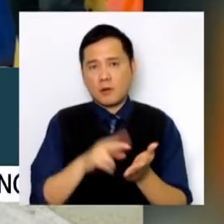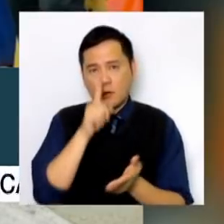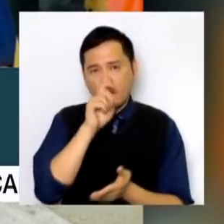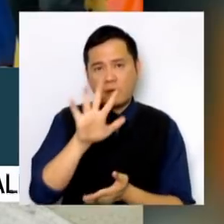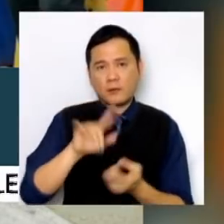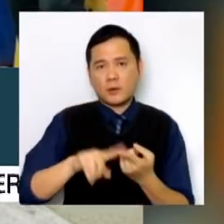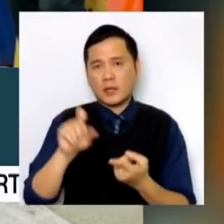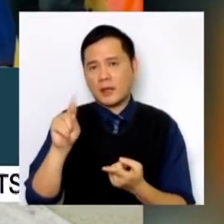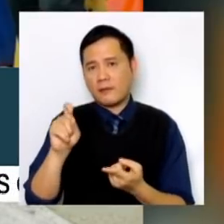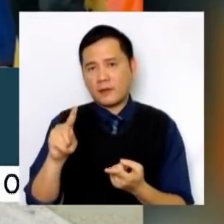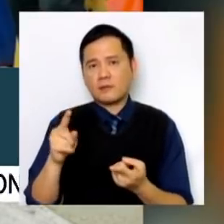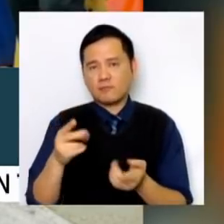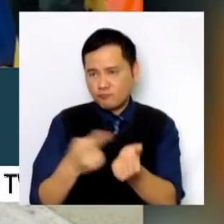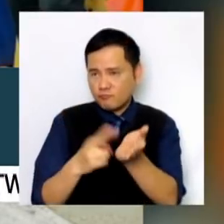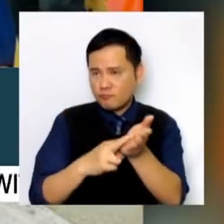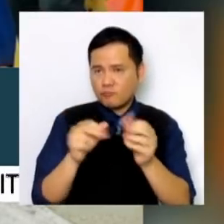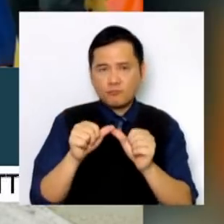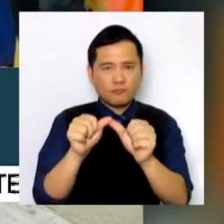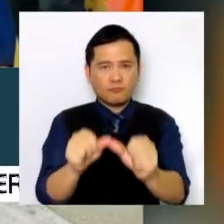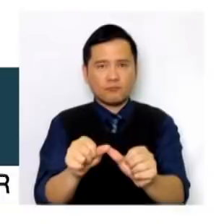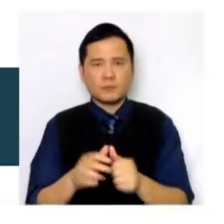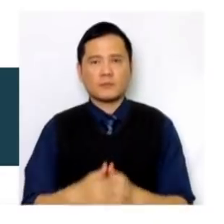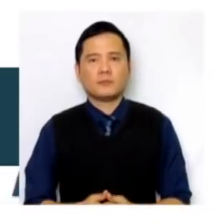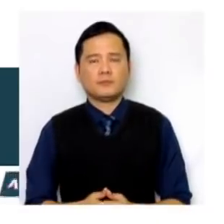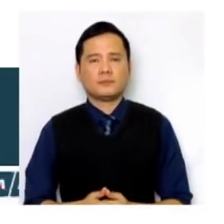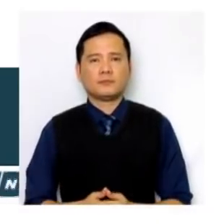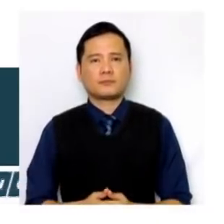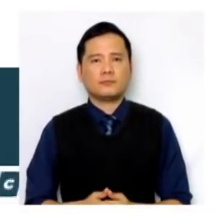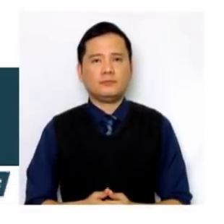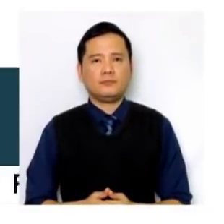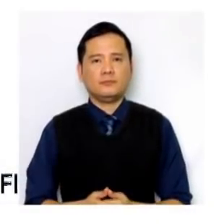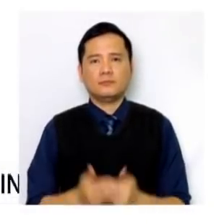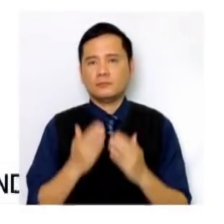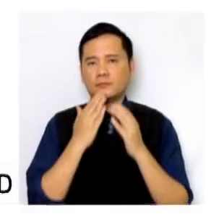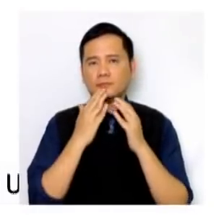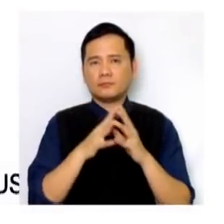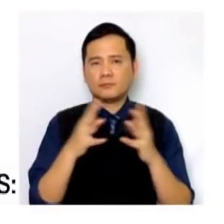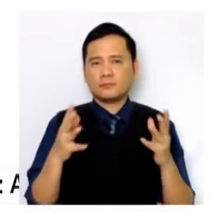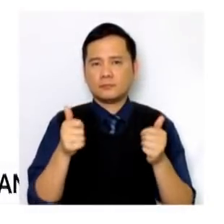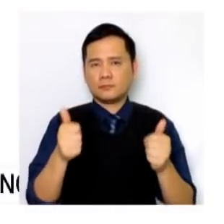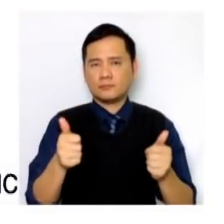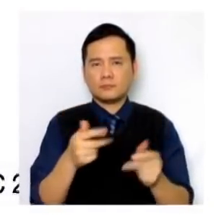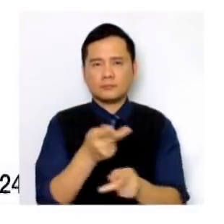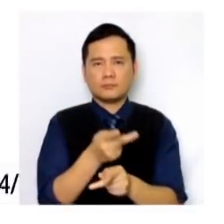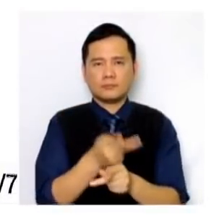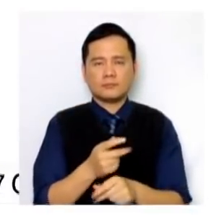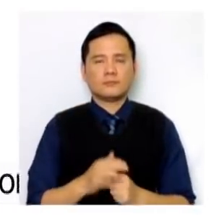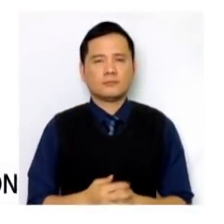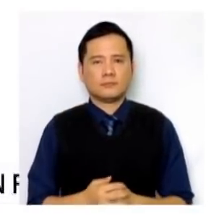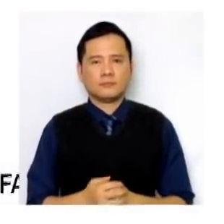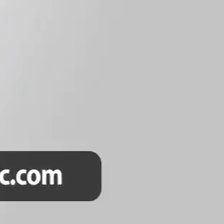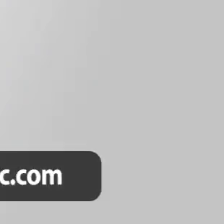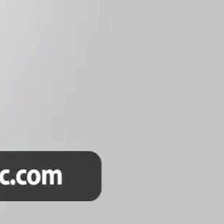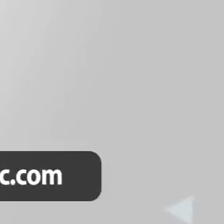week. Carmina? Thanks a lot, Bianca Dava there, joining us on the line. Take care, Bianca. Keep safe.